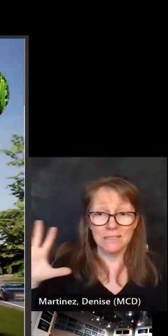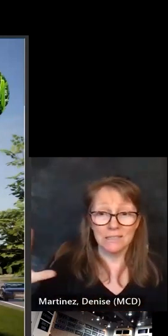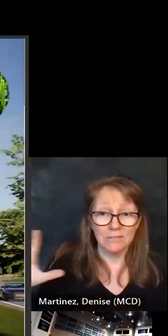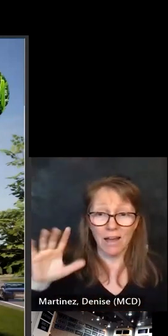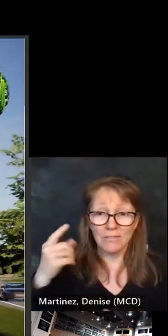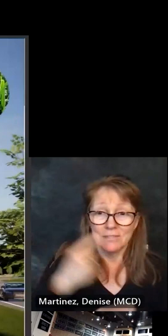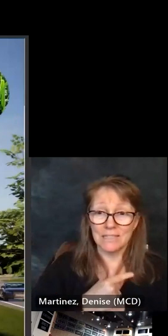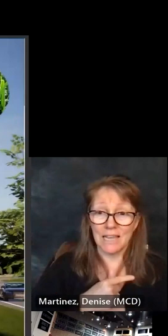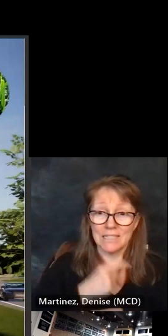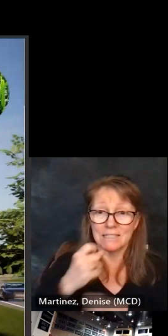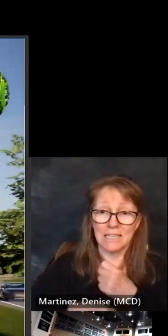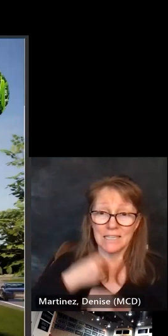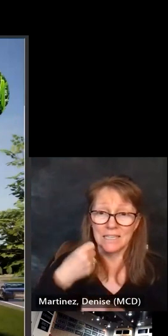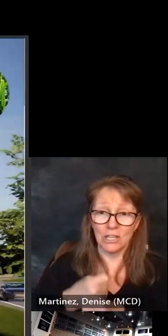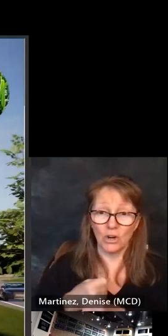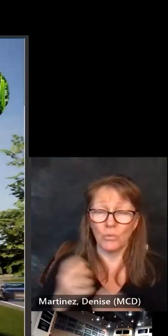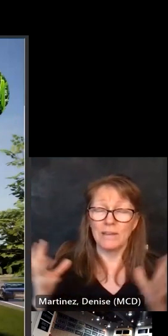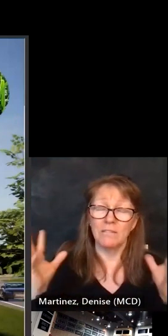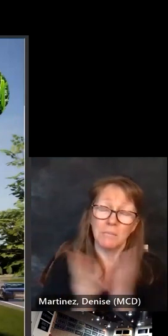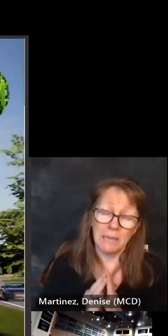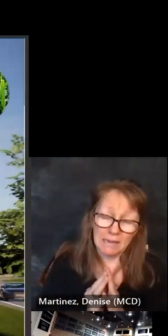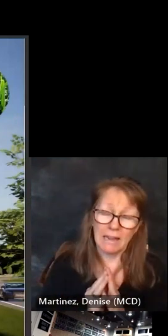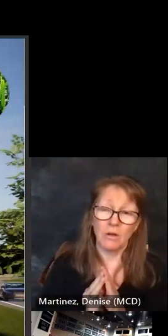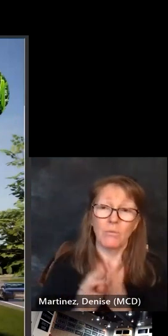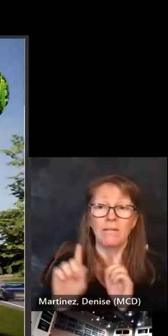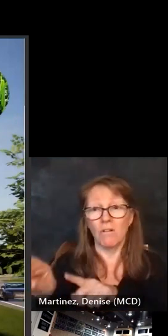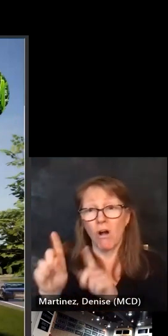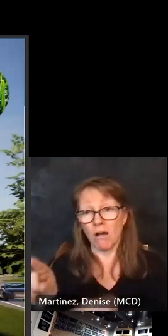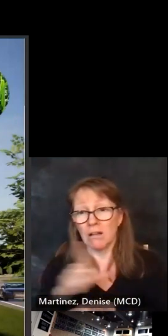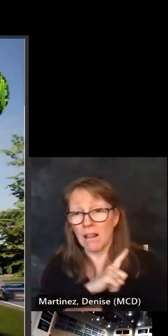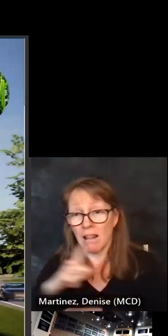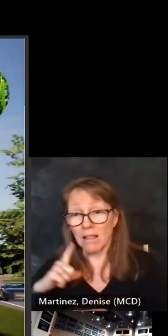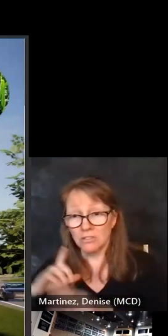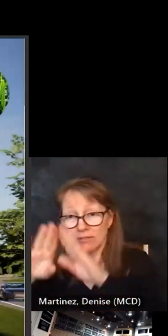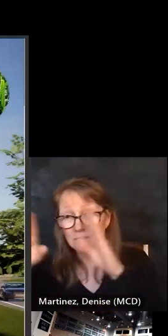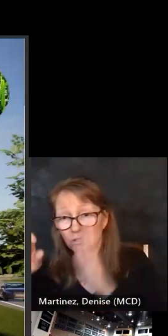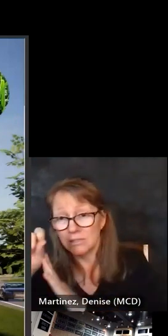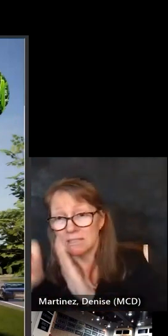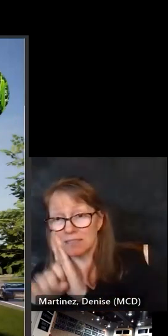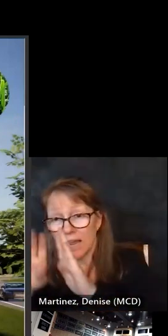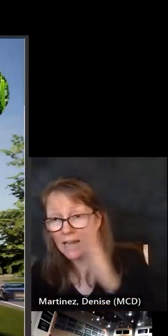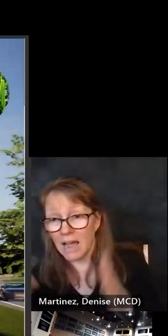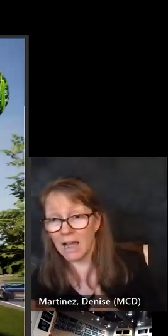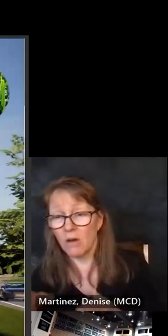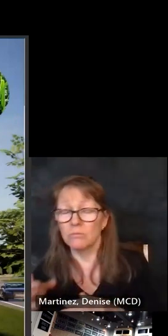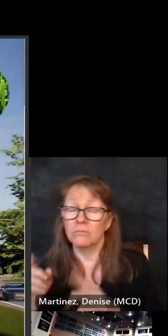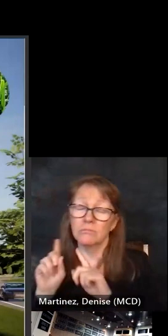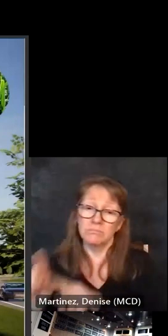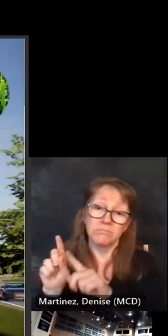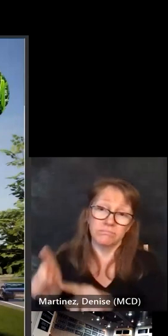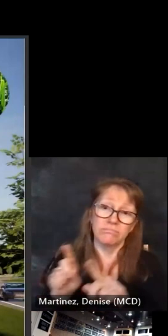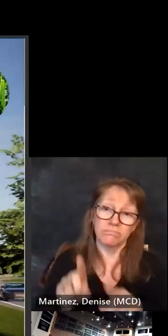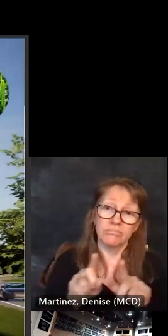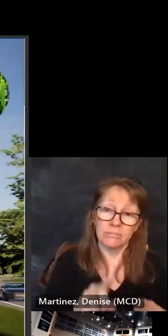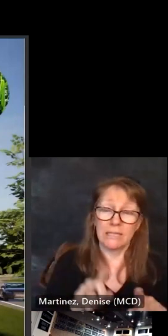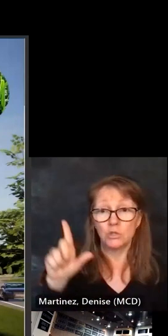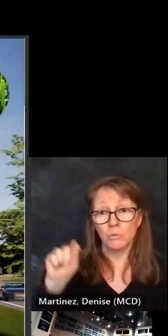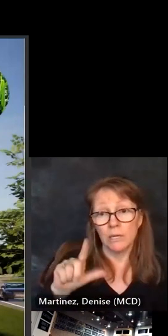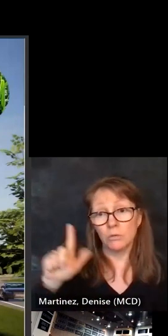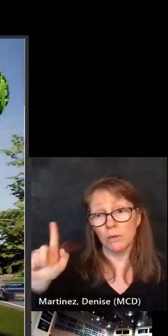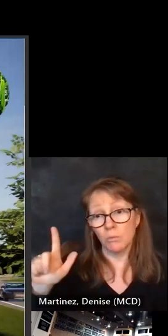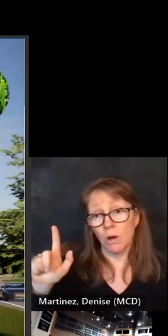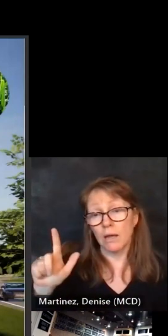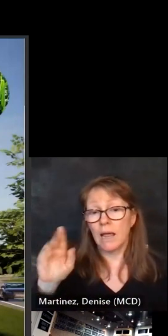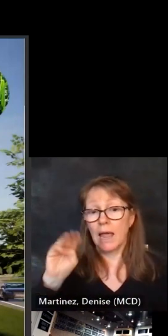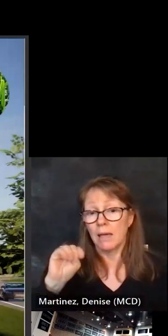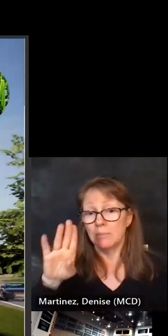hours of study, meetings, and lobbying. In 2021, our knowledge and experience saved the MBTA and the